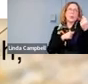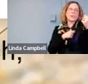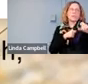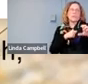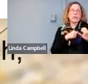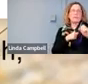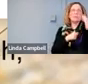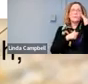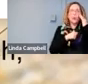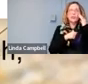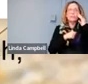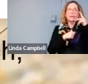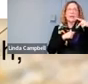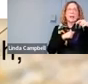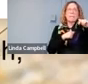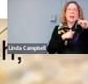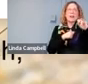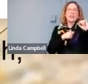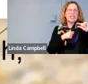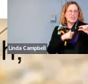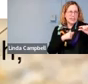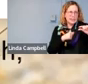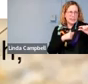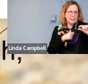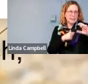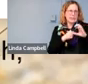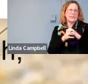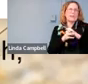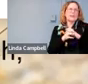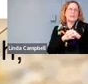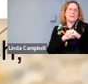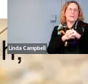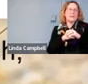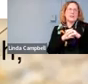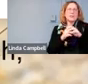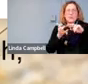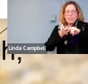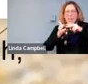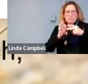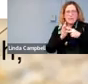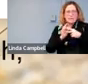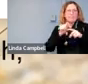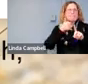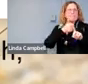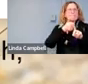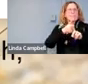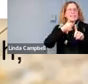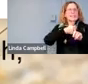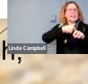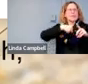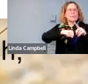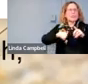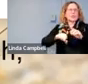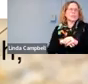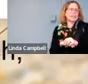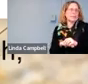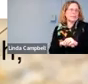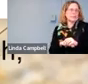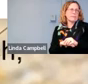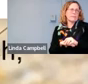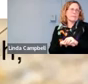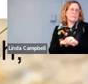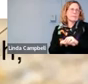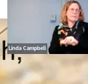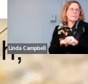But this particular crayfish is the only crayfish known to be parthenogenic. And so what that means is that